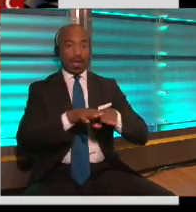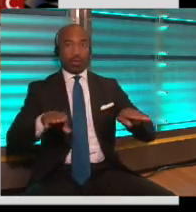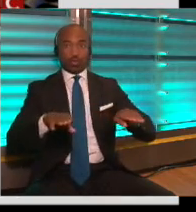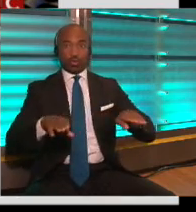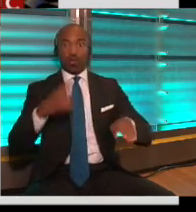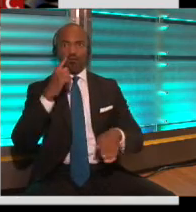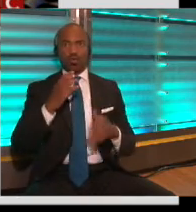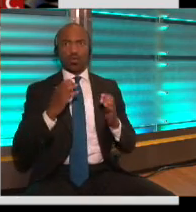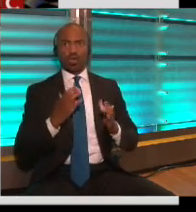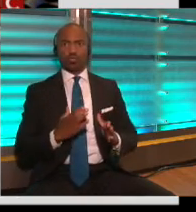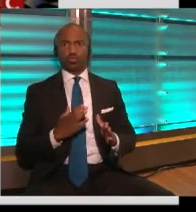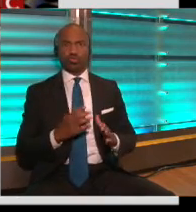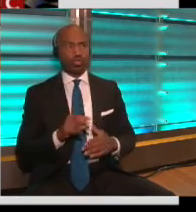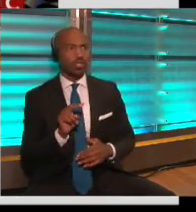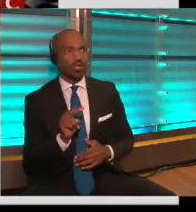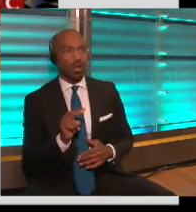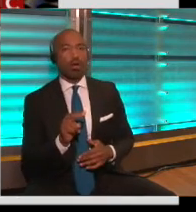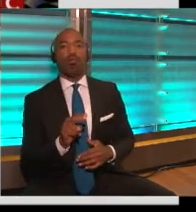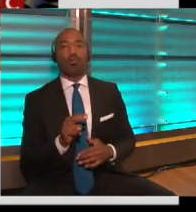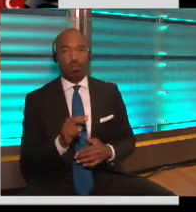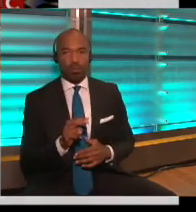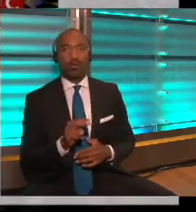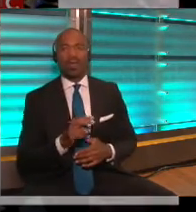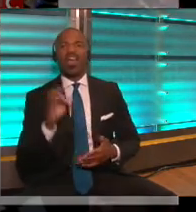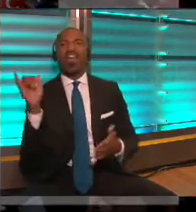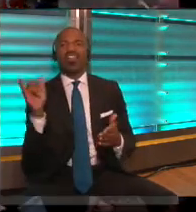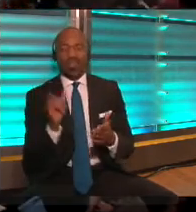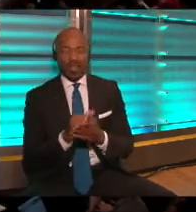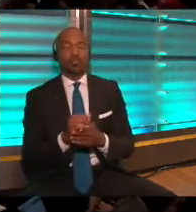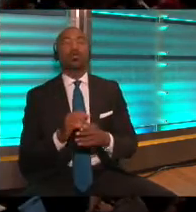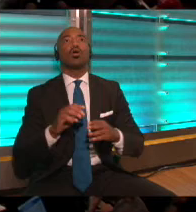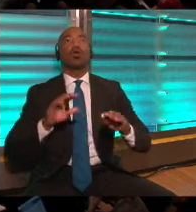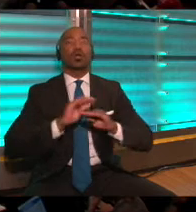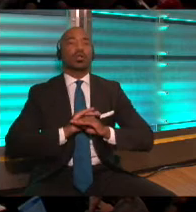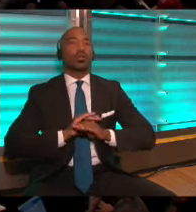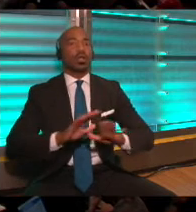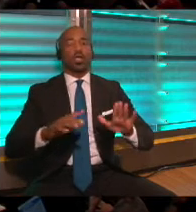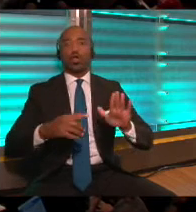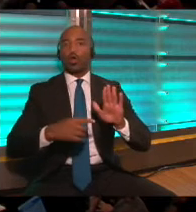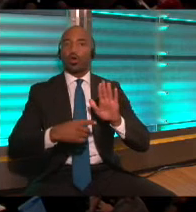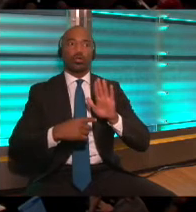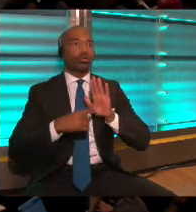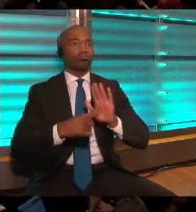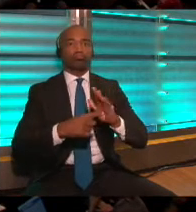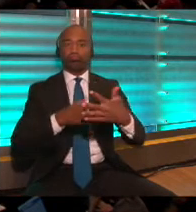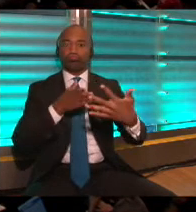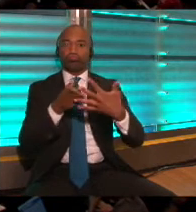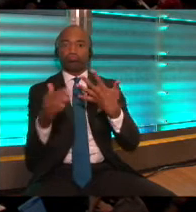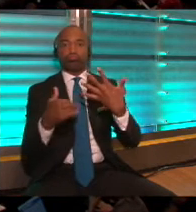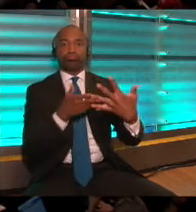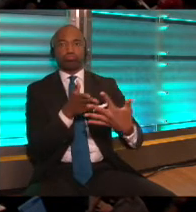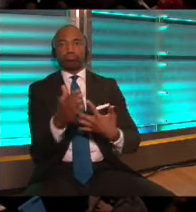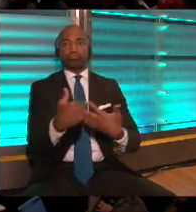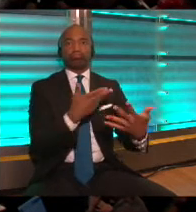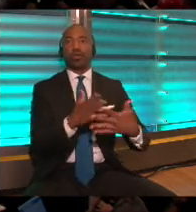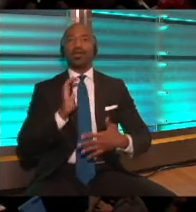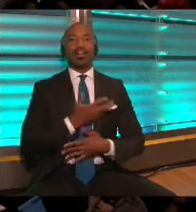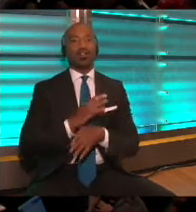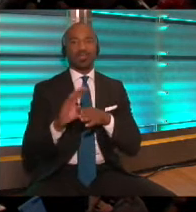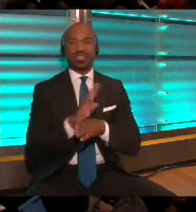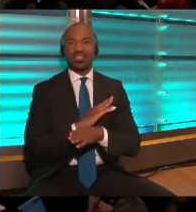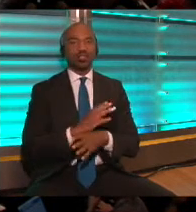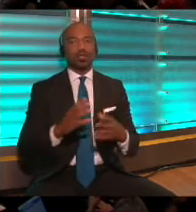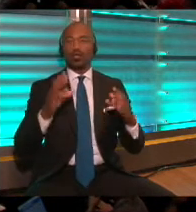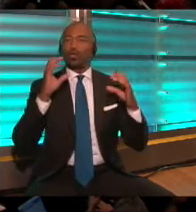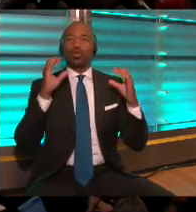is the ultimate level of transparency in business. This is an unfiltered look at what happens